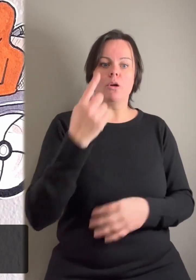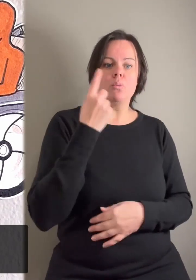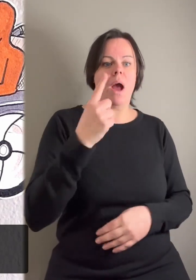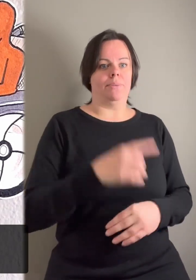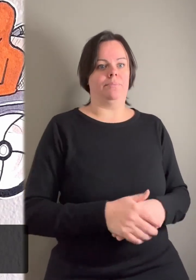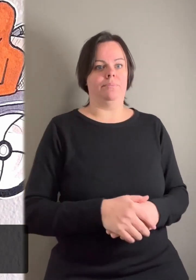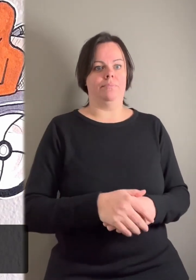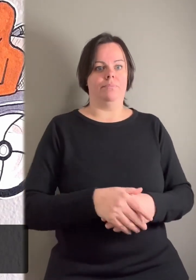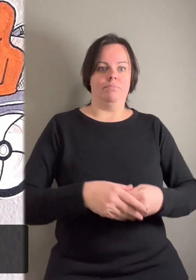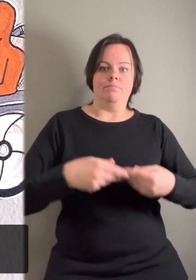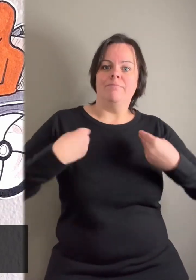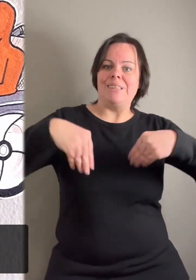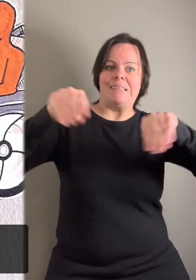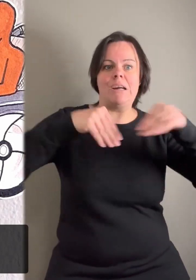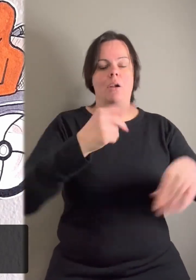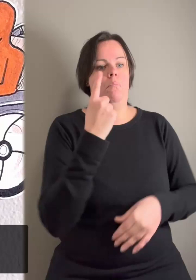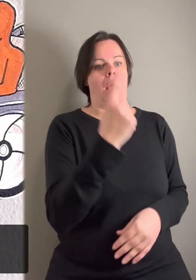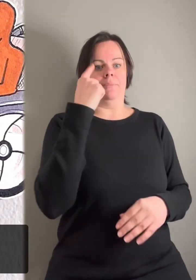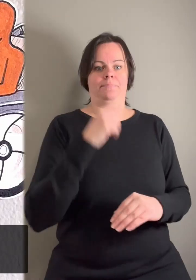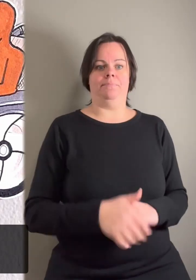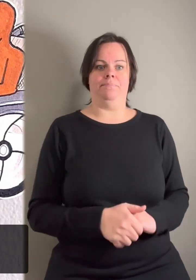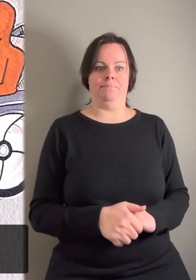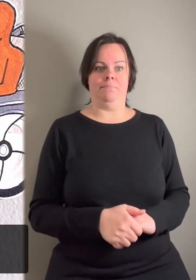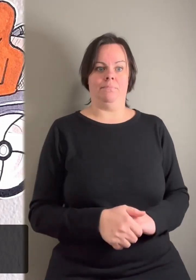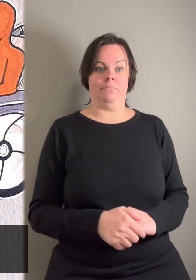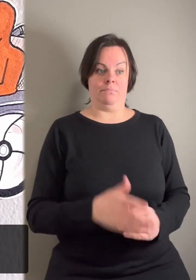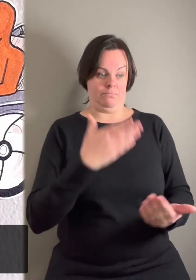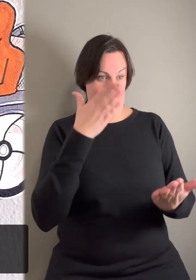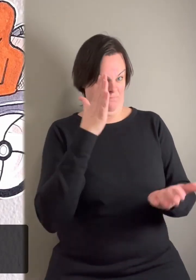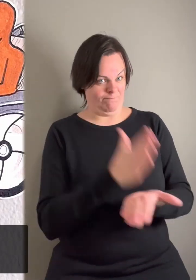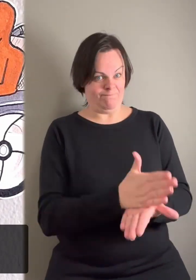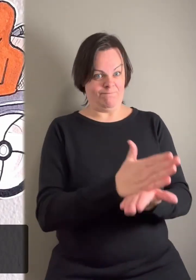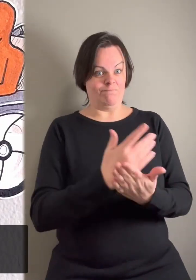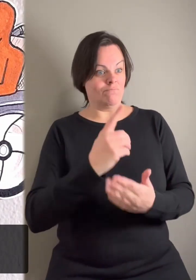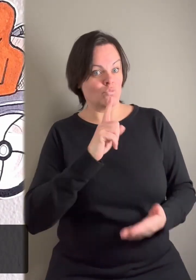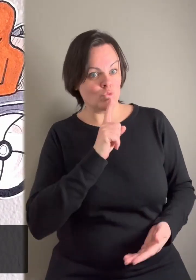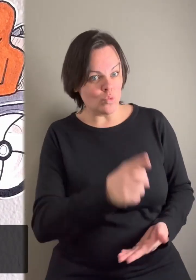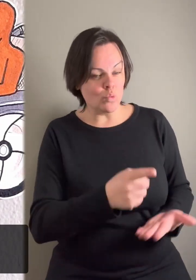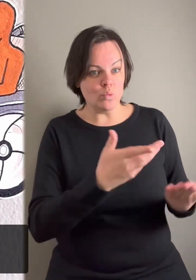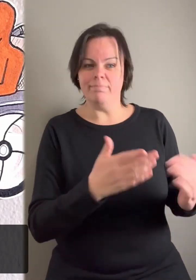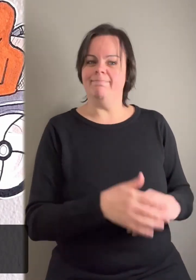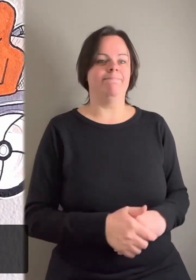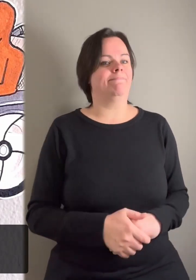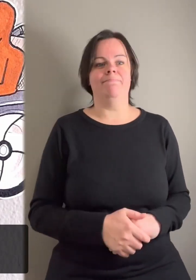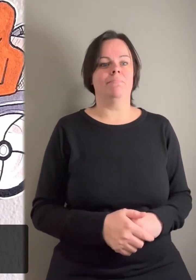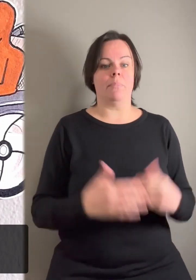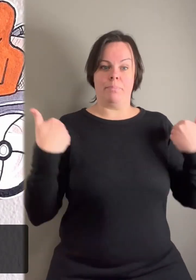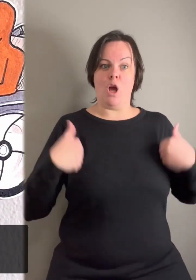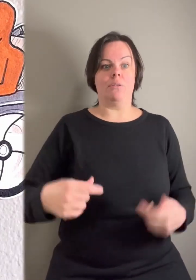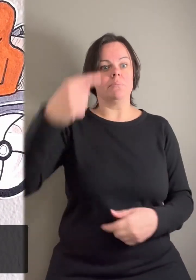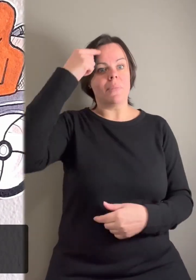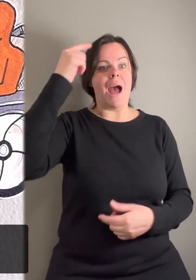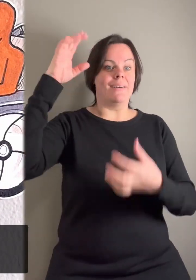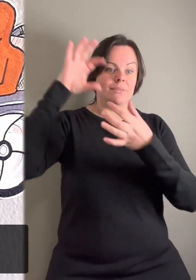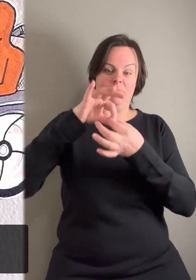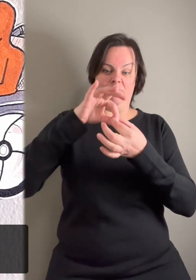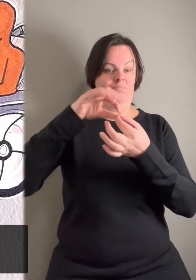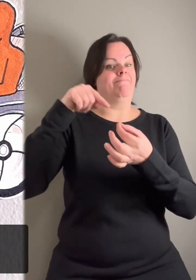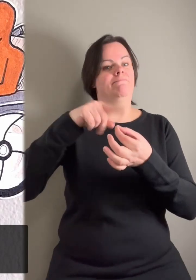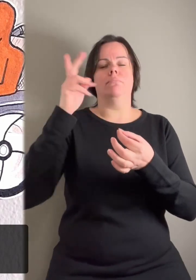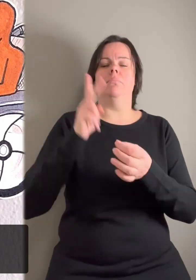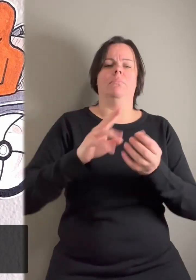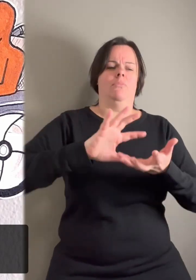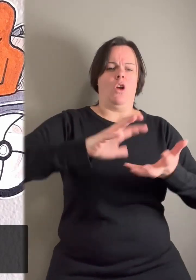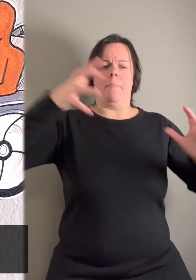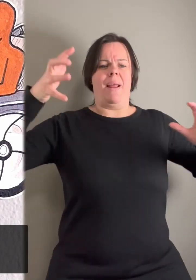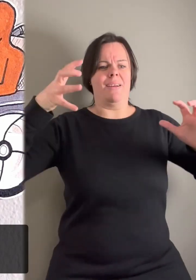one race, one language, one commerce. But that's not reality. Body